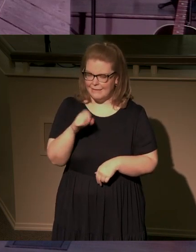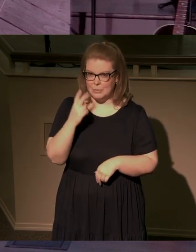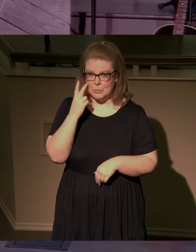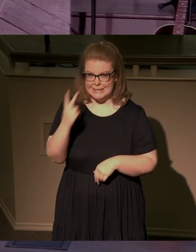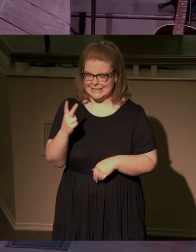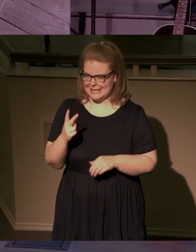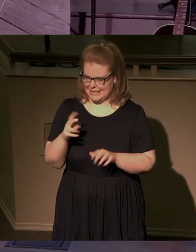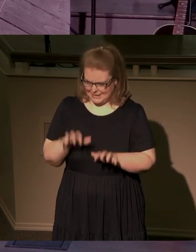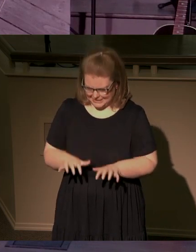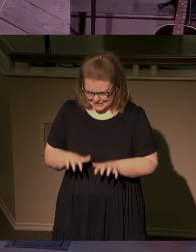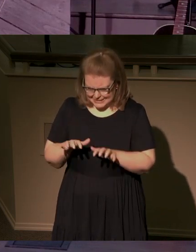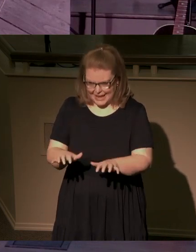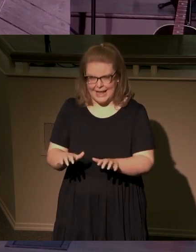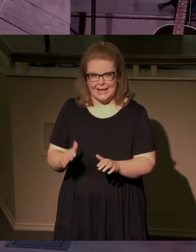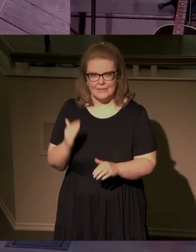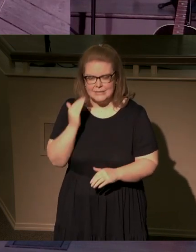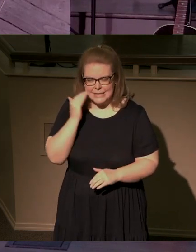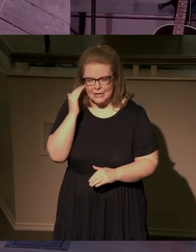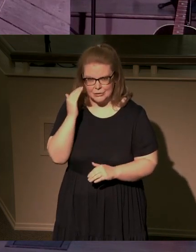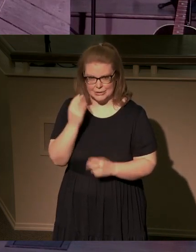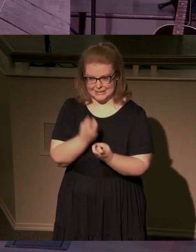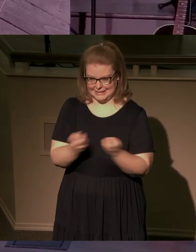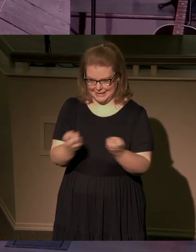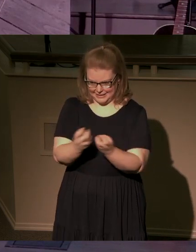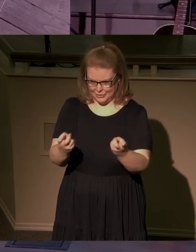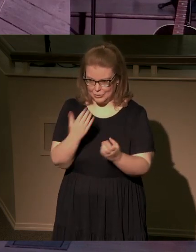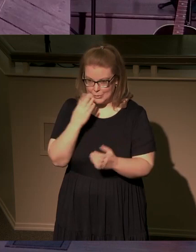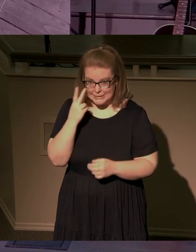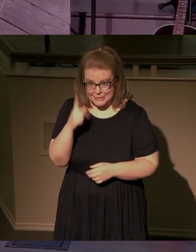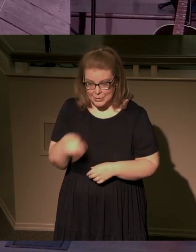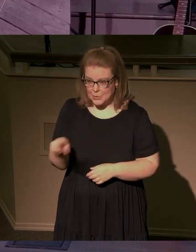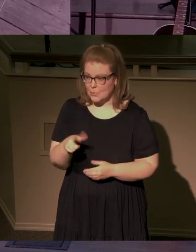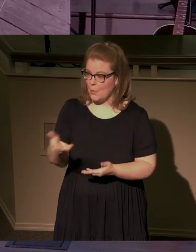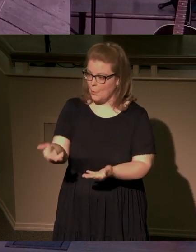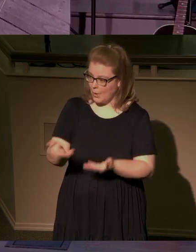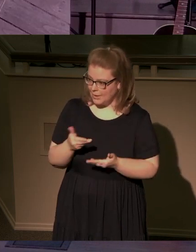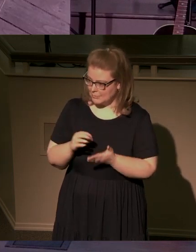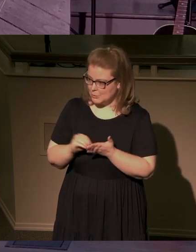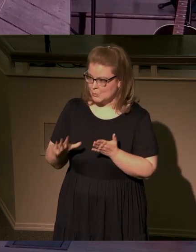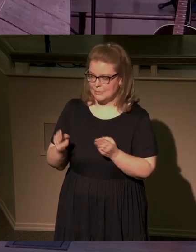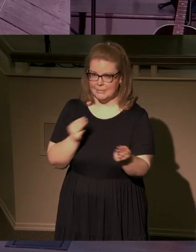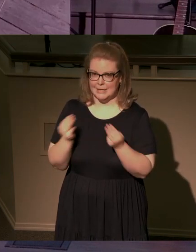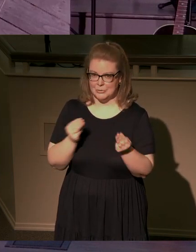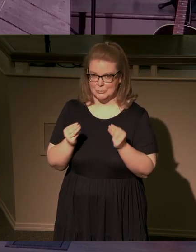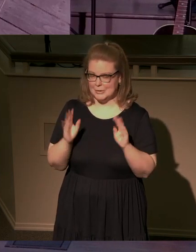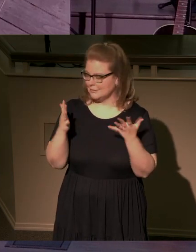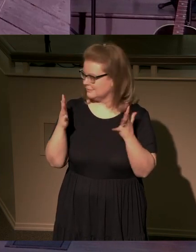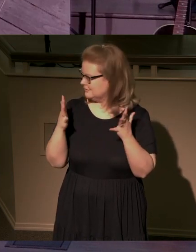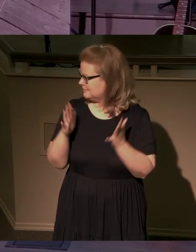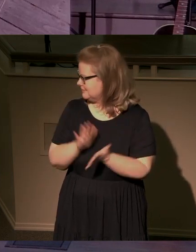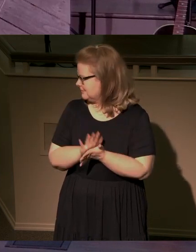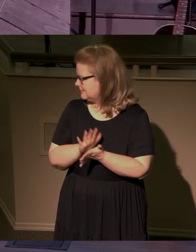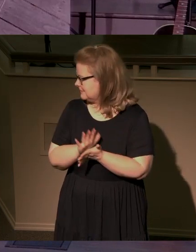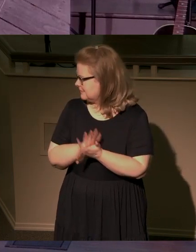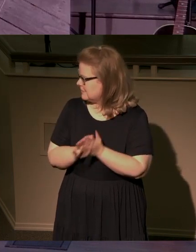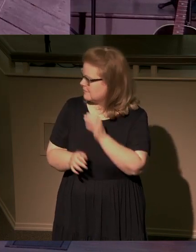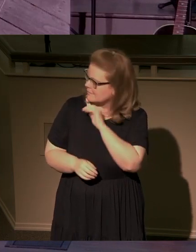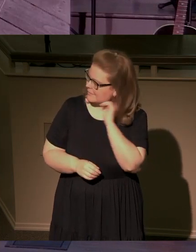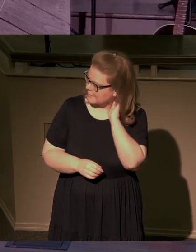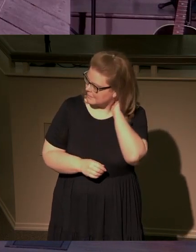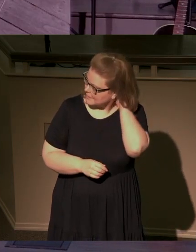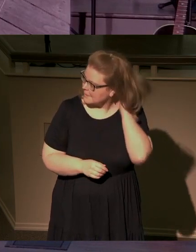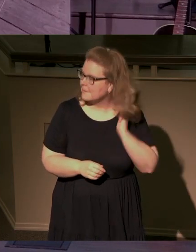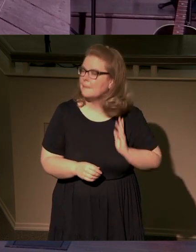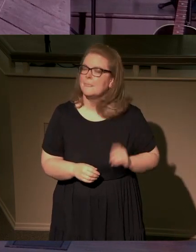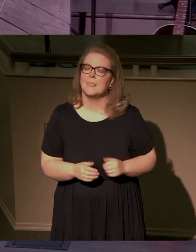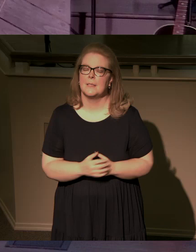of teenagers sitting right here. Good to see you guys. Welcome to student ministry, all of you newbies jumping in. Big bunch